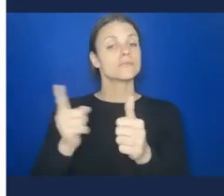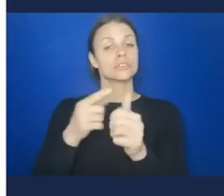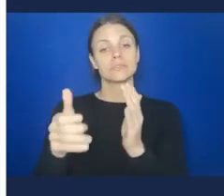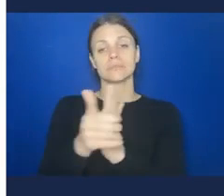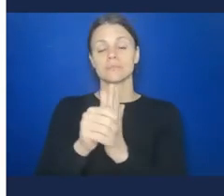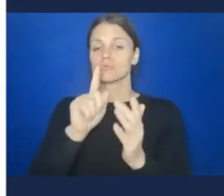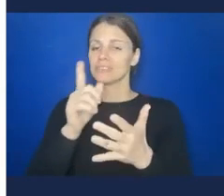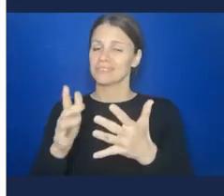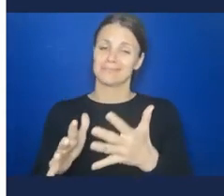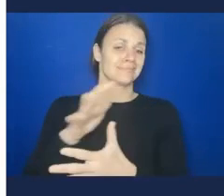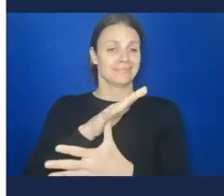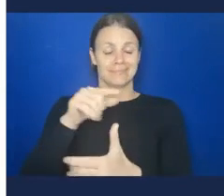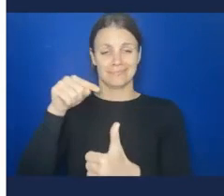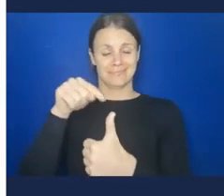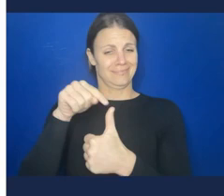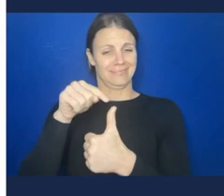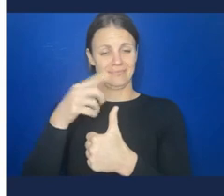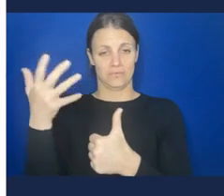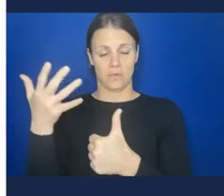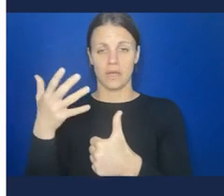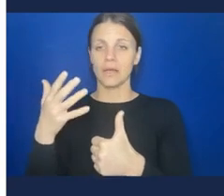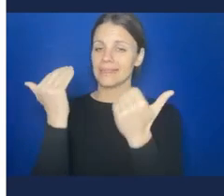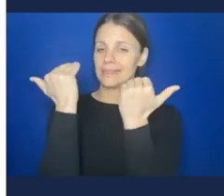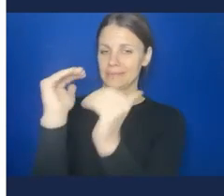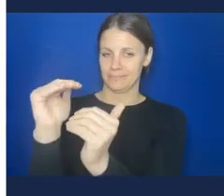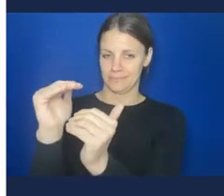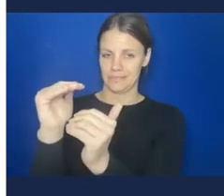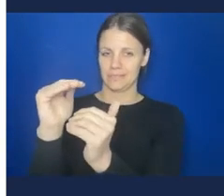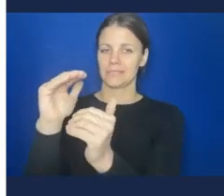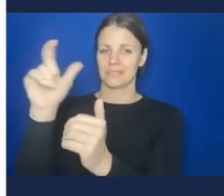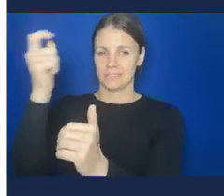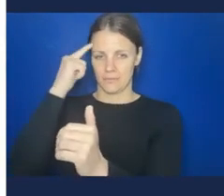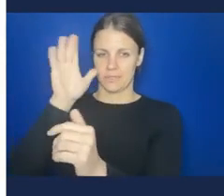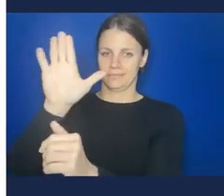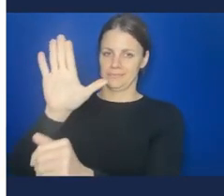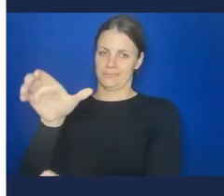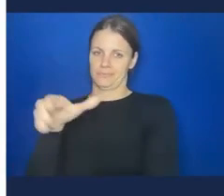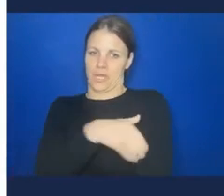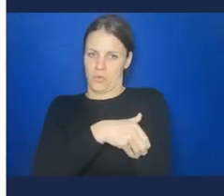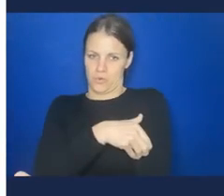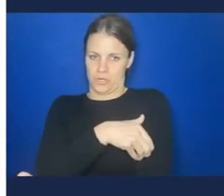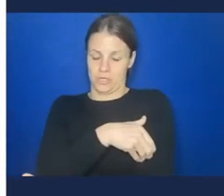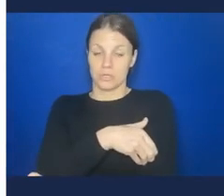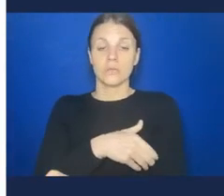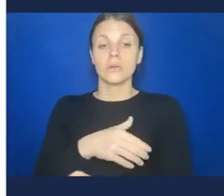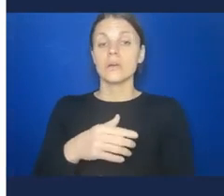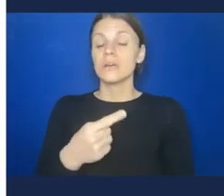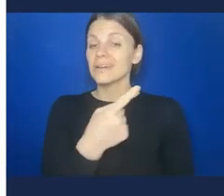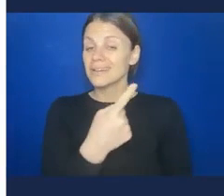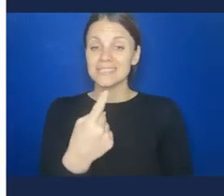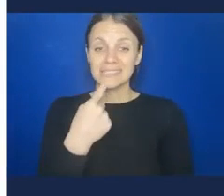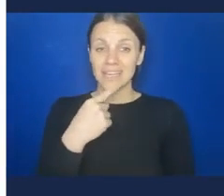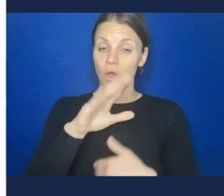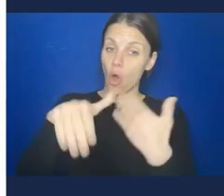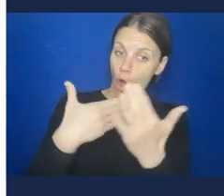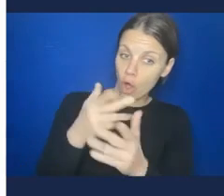exclusively about restraining government power. It doesn't actually say all people